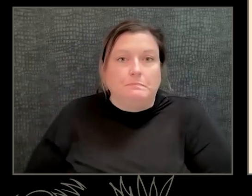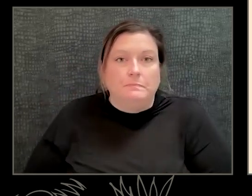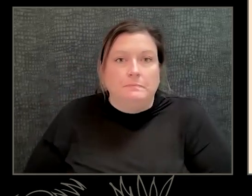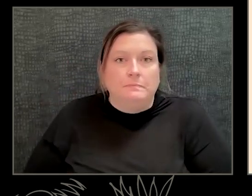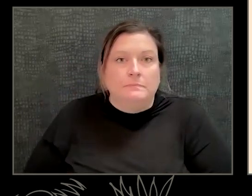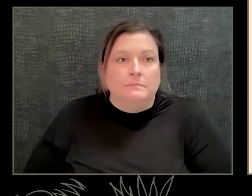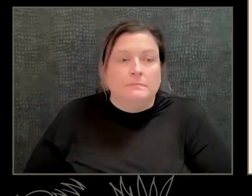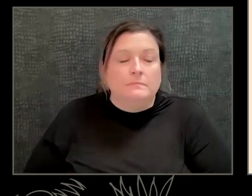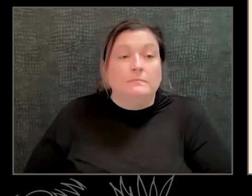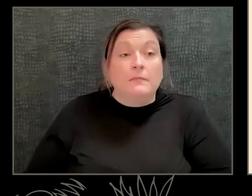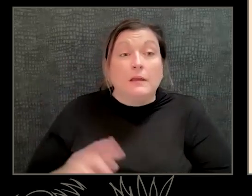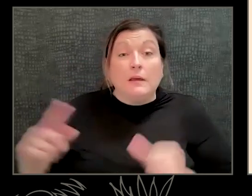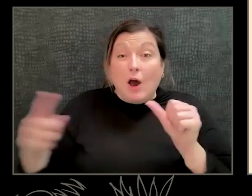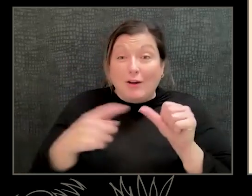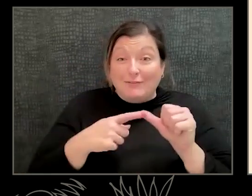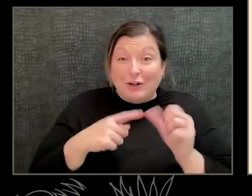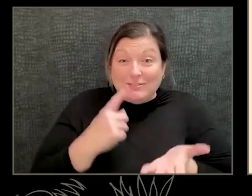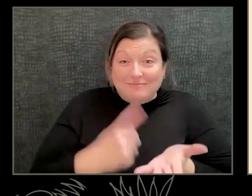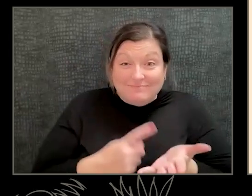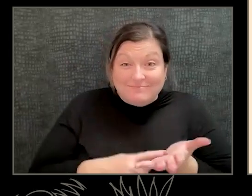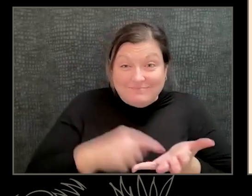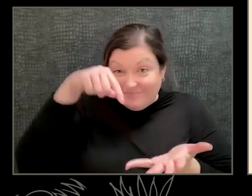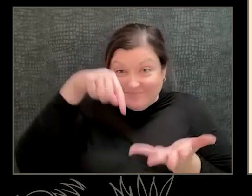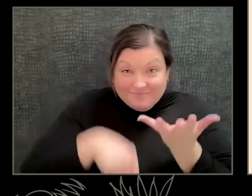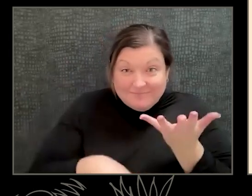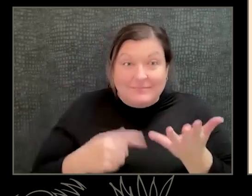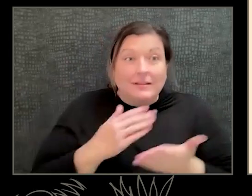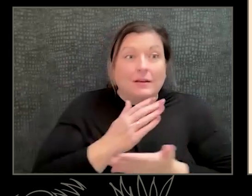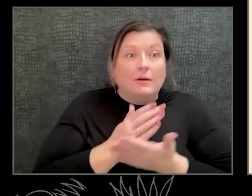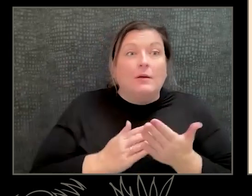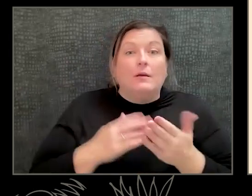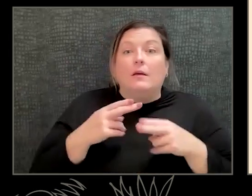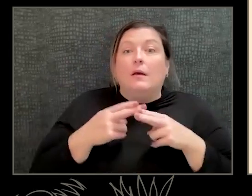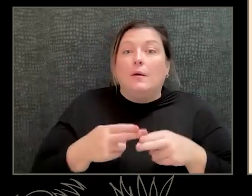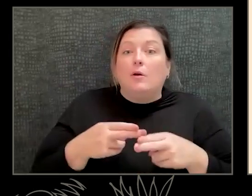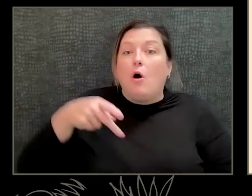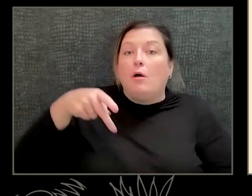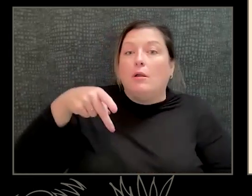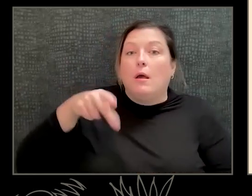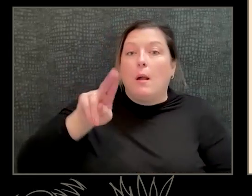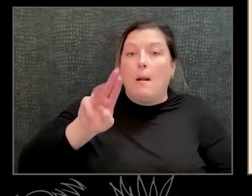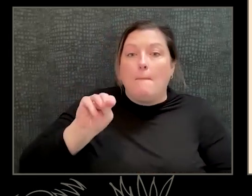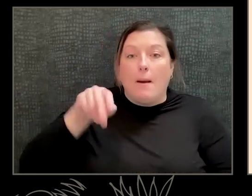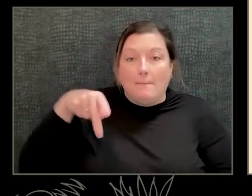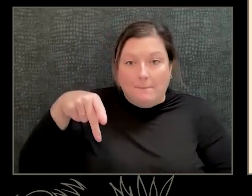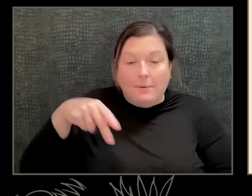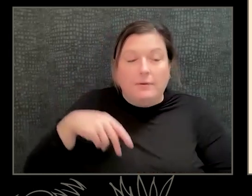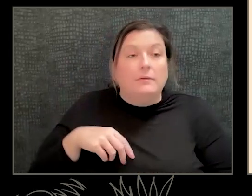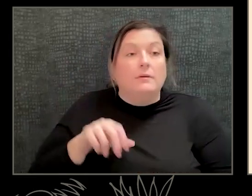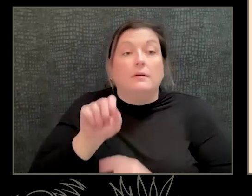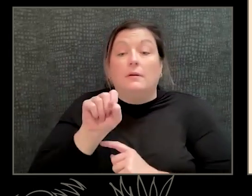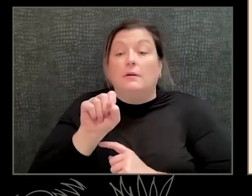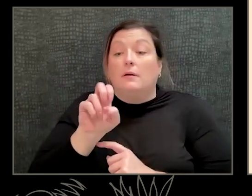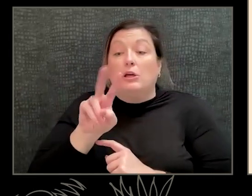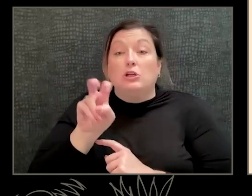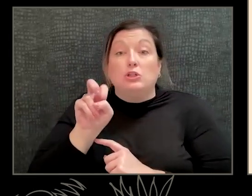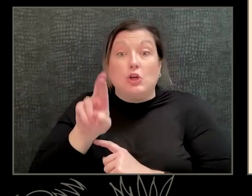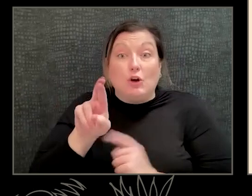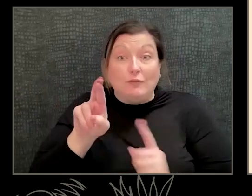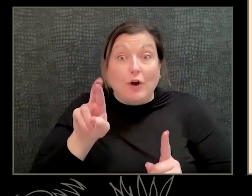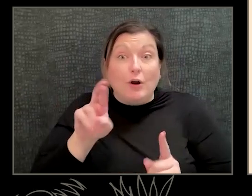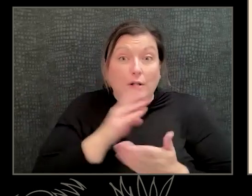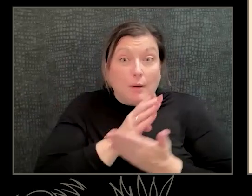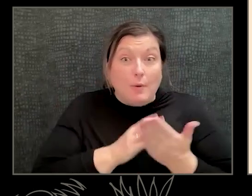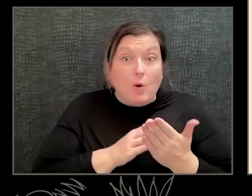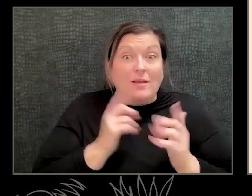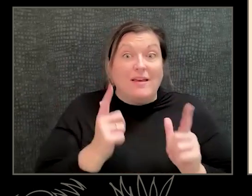Our first deep dive is into a component we called pump. This is a server component that provides fast